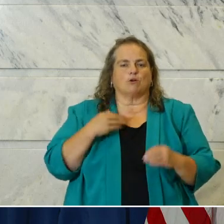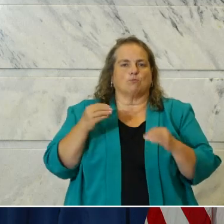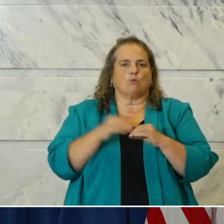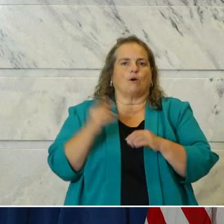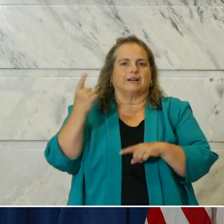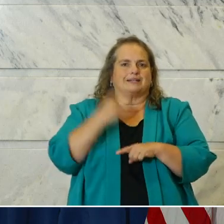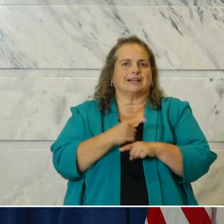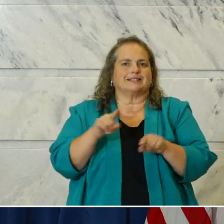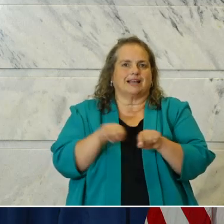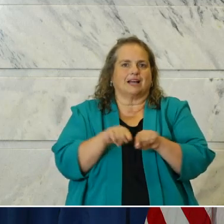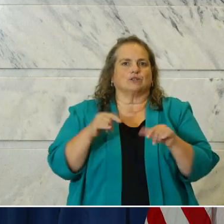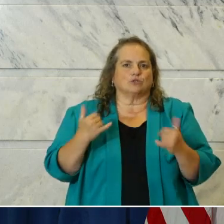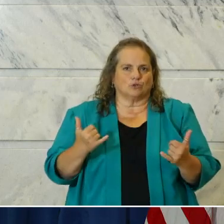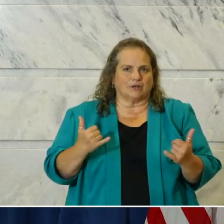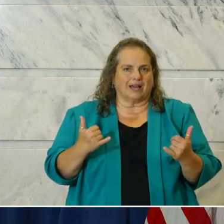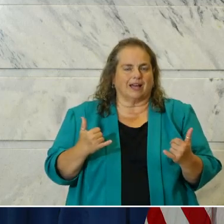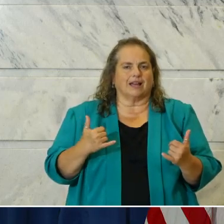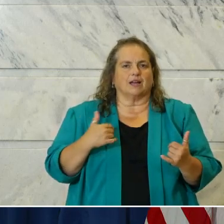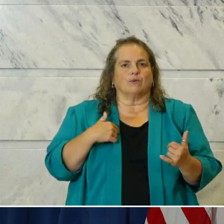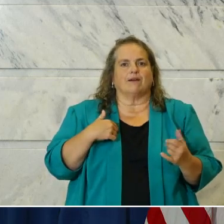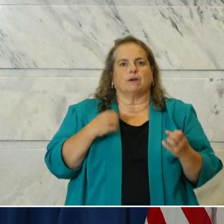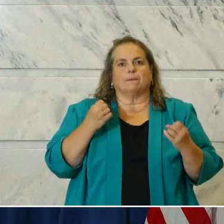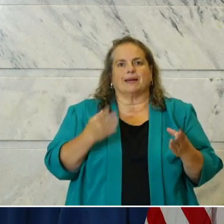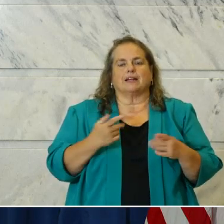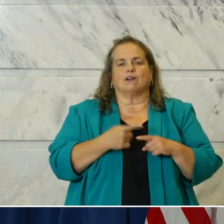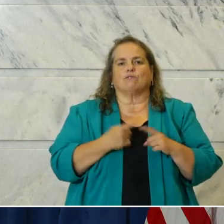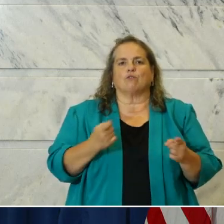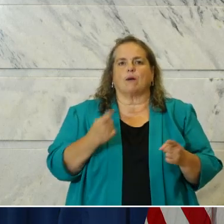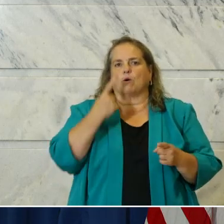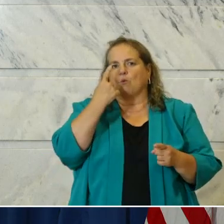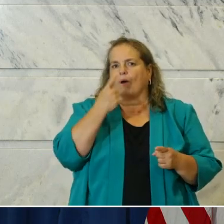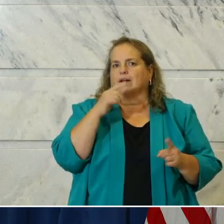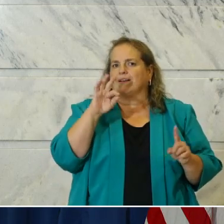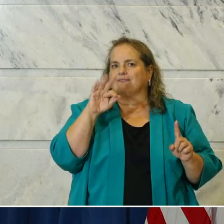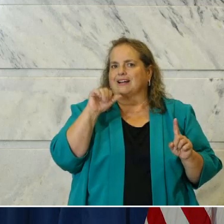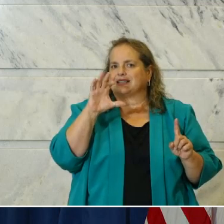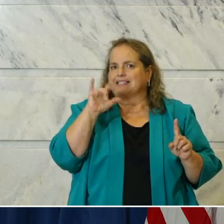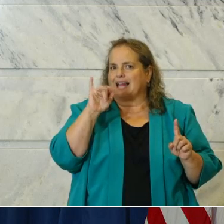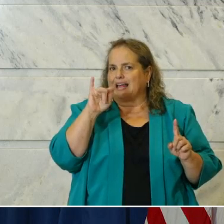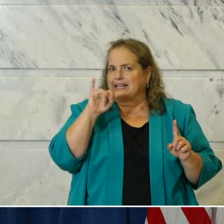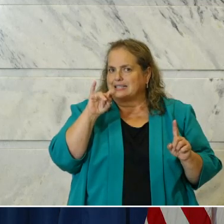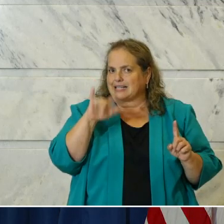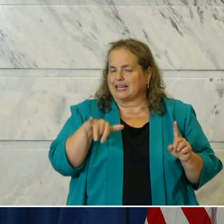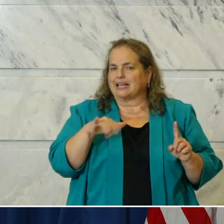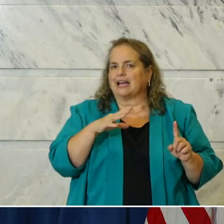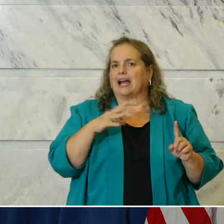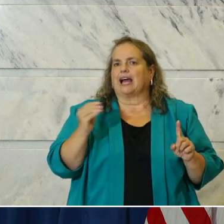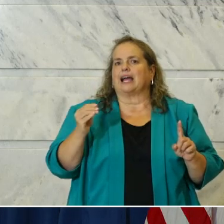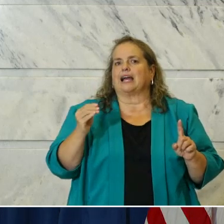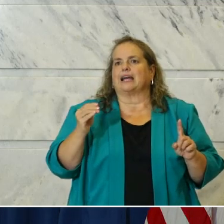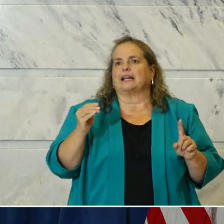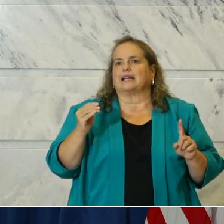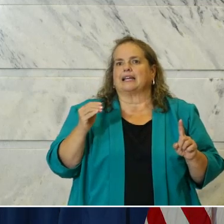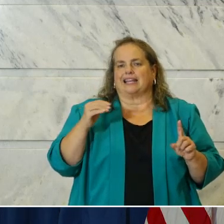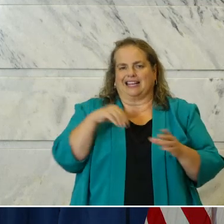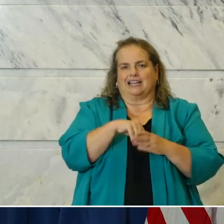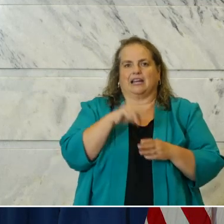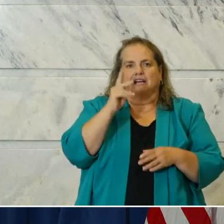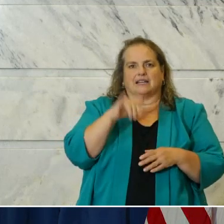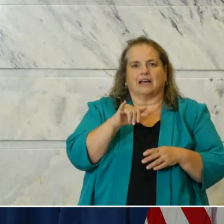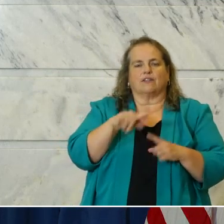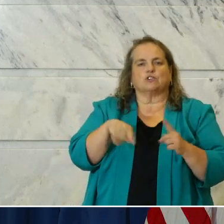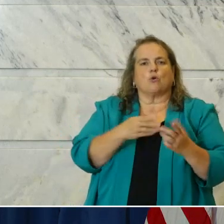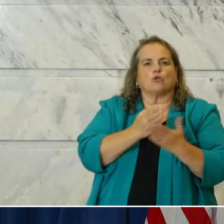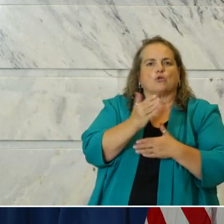today. We have a number of them from a single facility in Kentucky that are going through